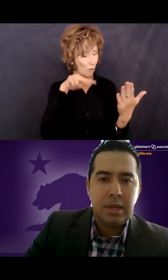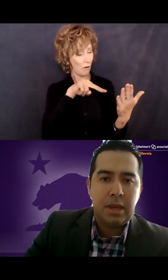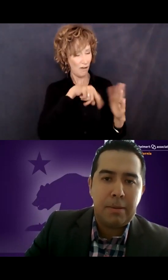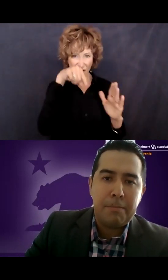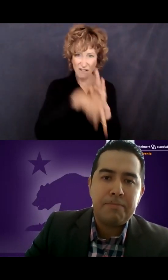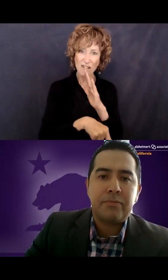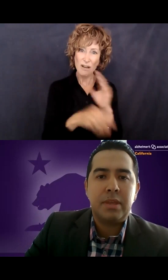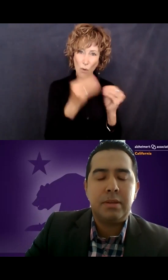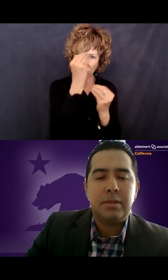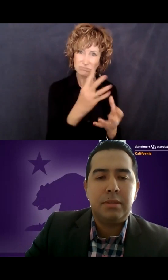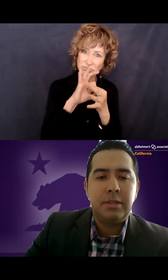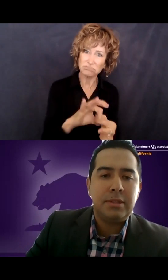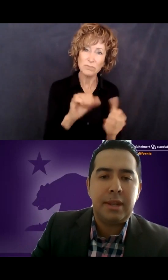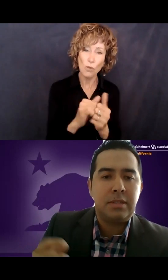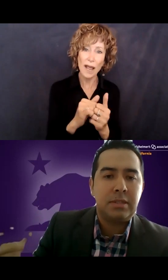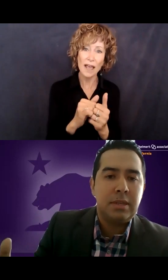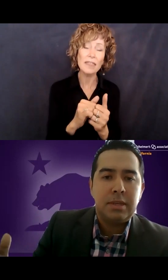latest